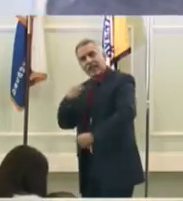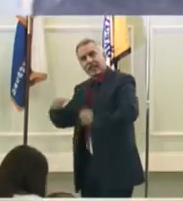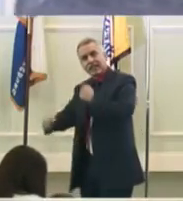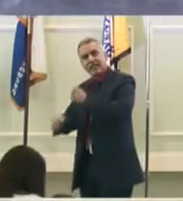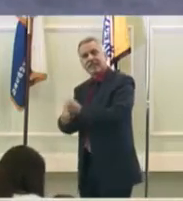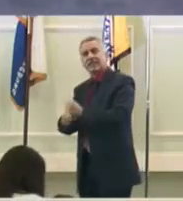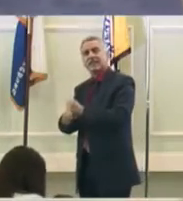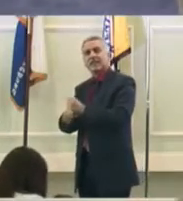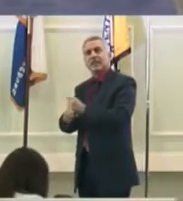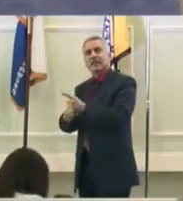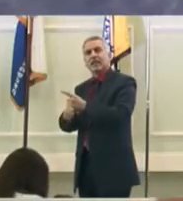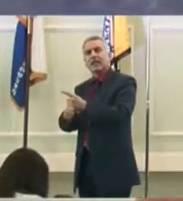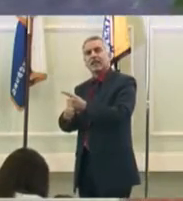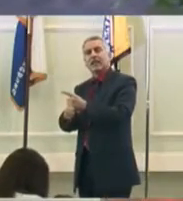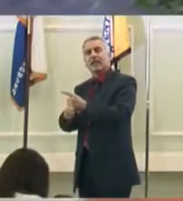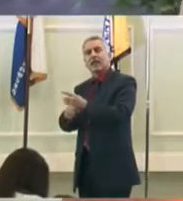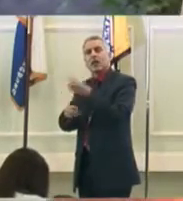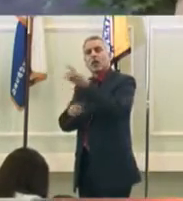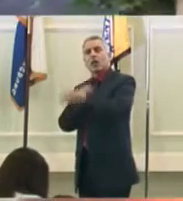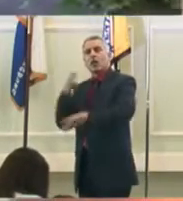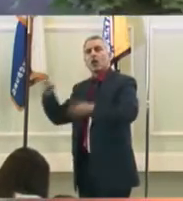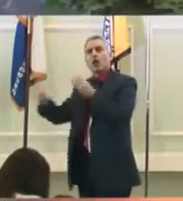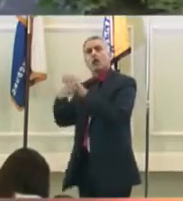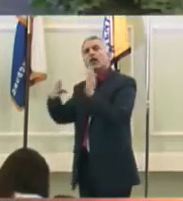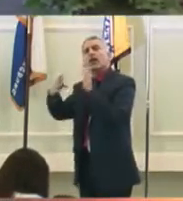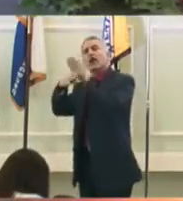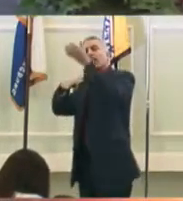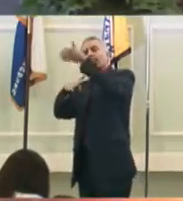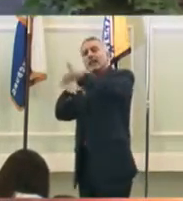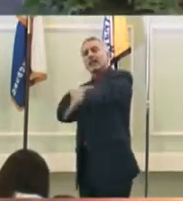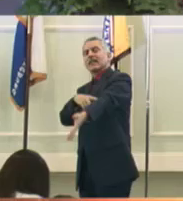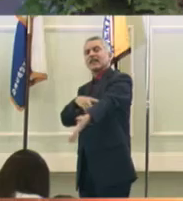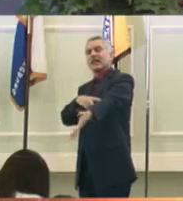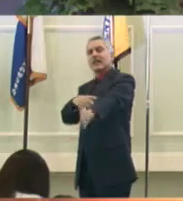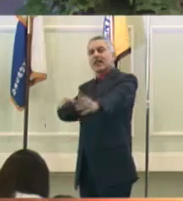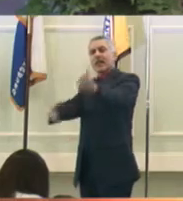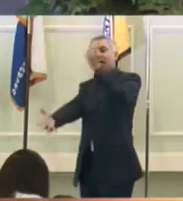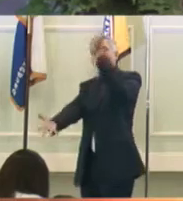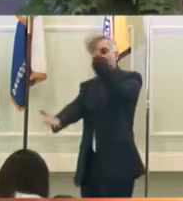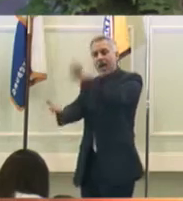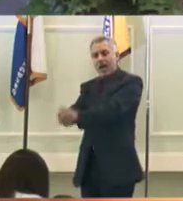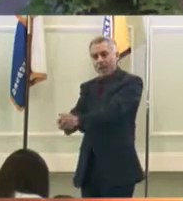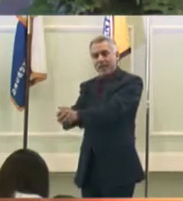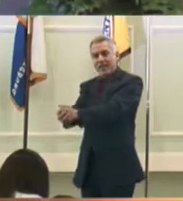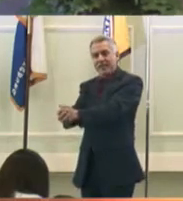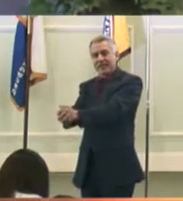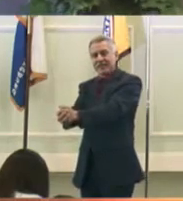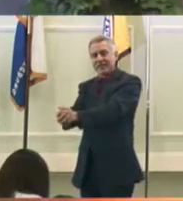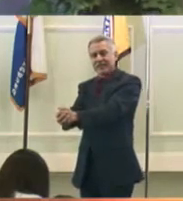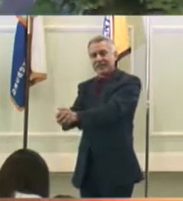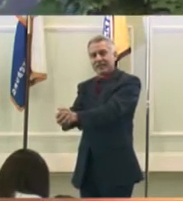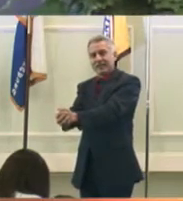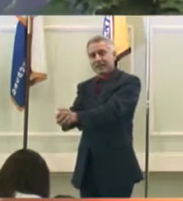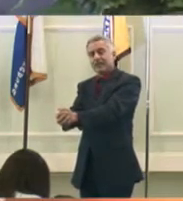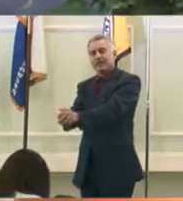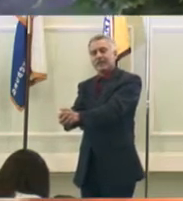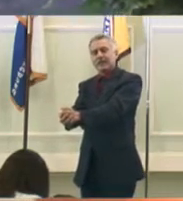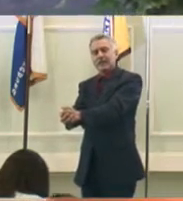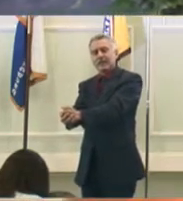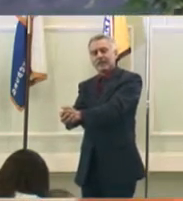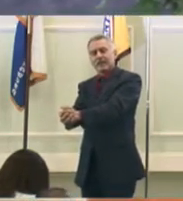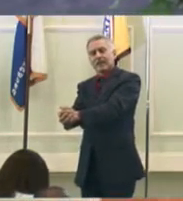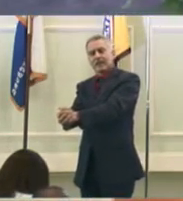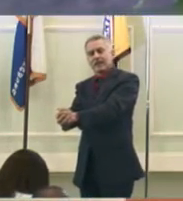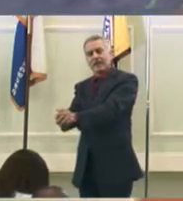end. Amen. Man, he is able to do way more. I can think a lot, sometimes too much. And this says he